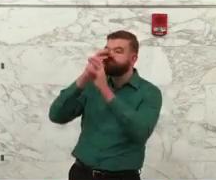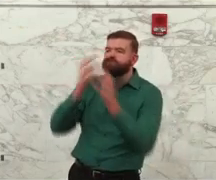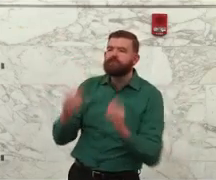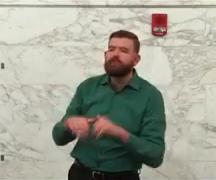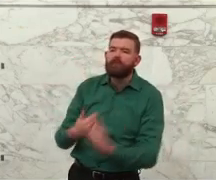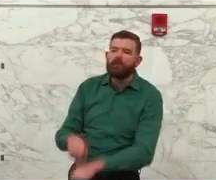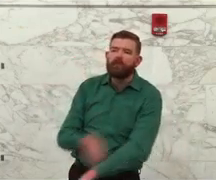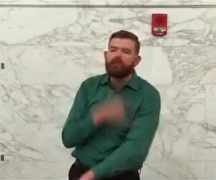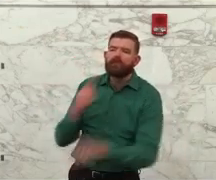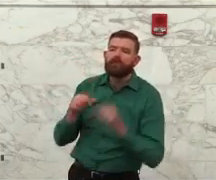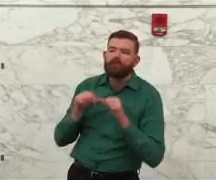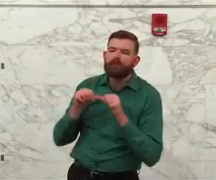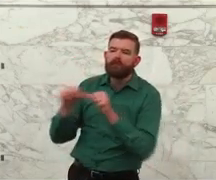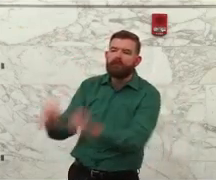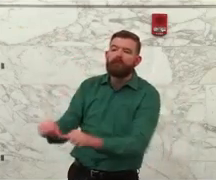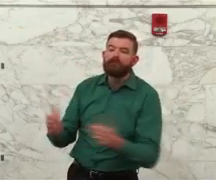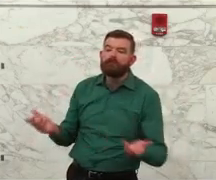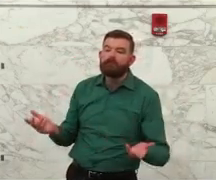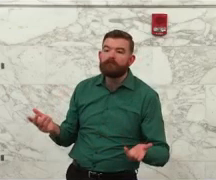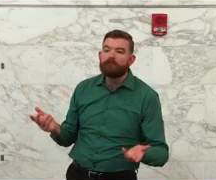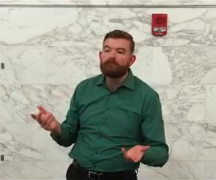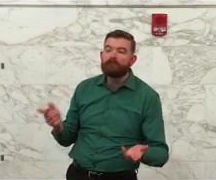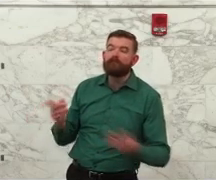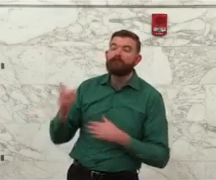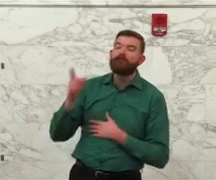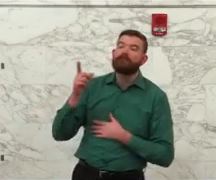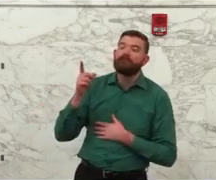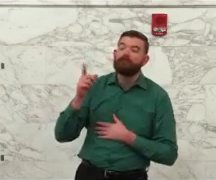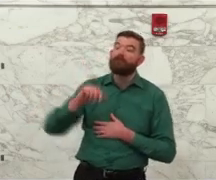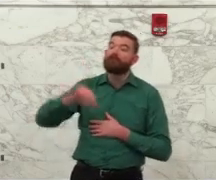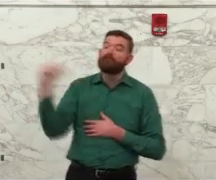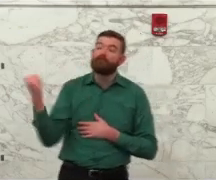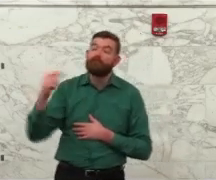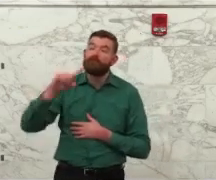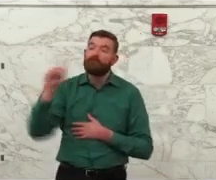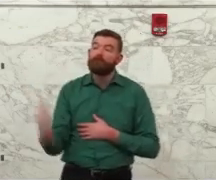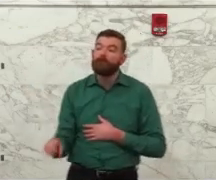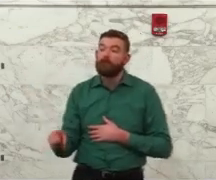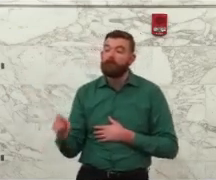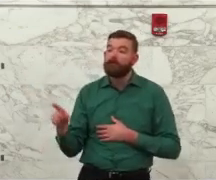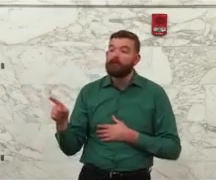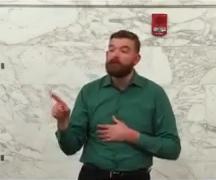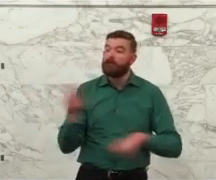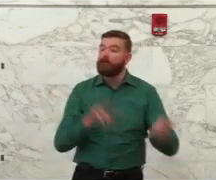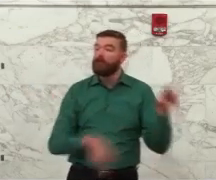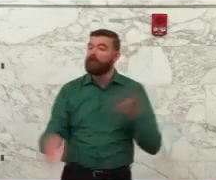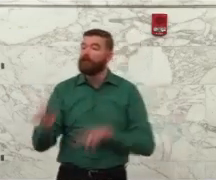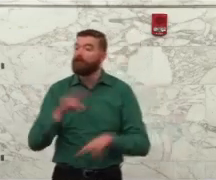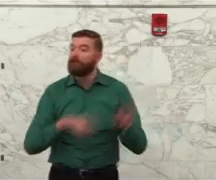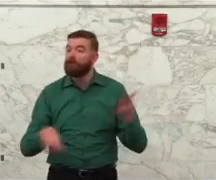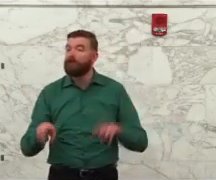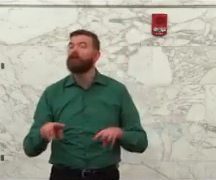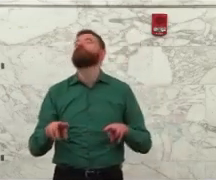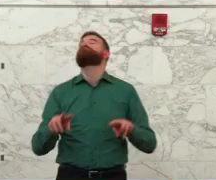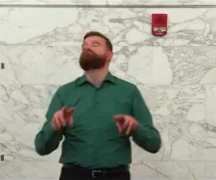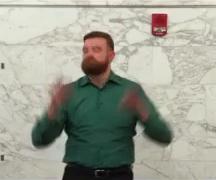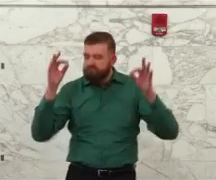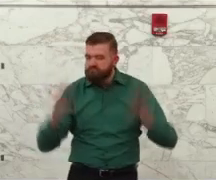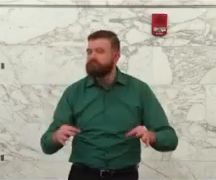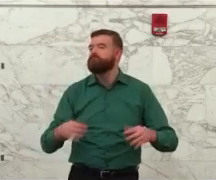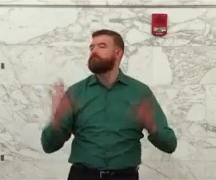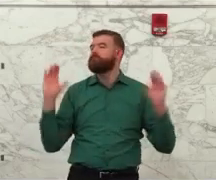that will allow you to pull them back at all, or incrementally? So it's somewhere measured in weeks to months would